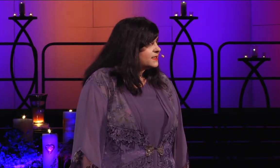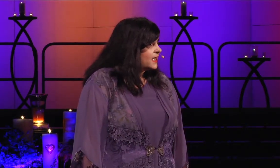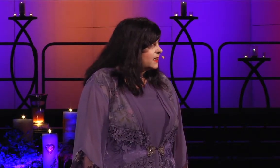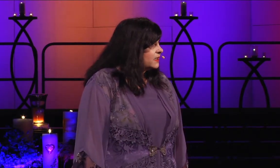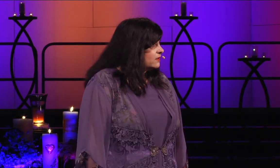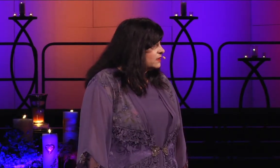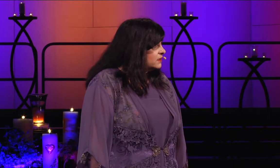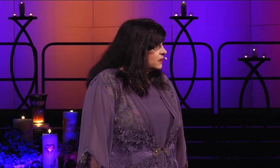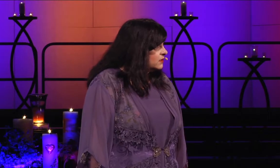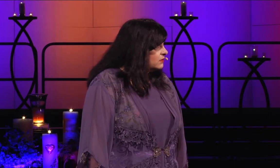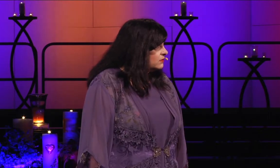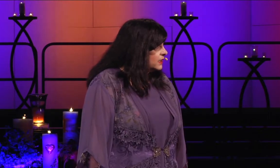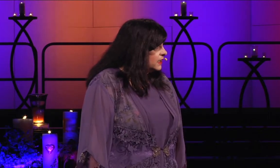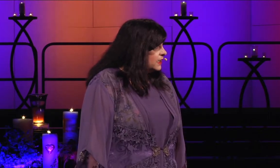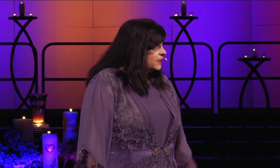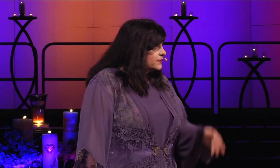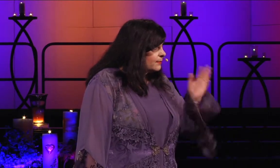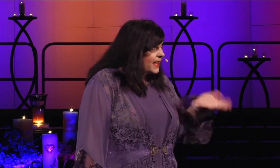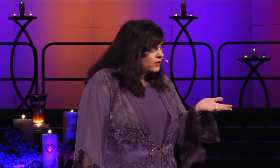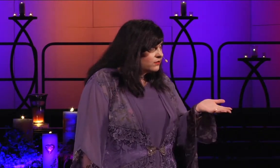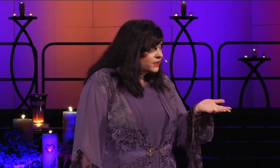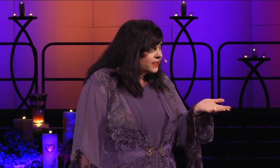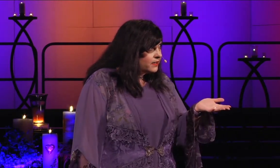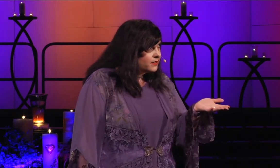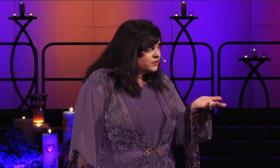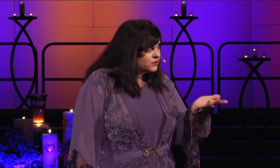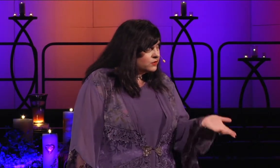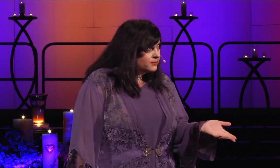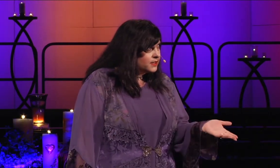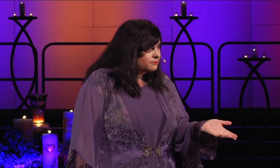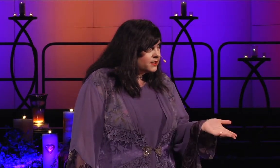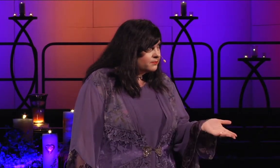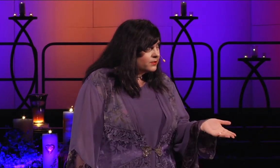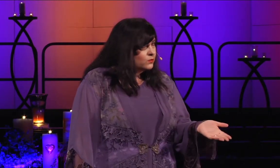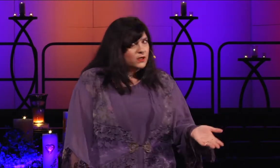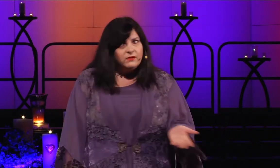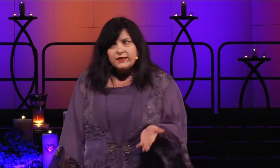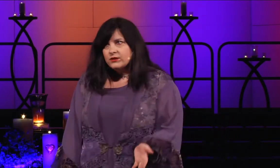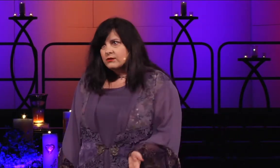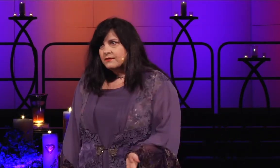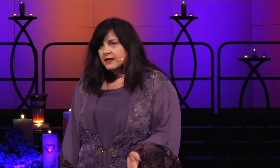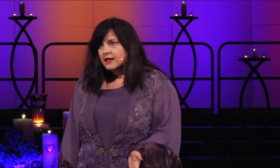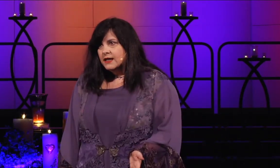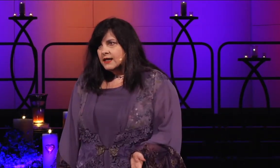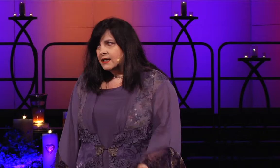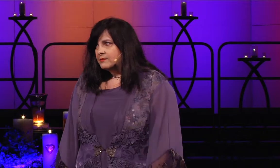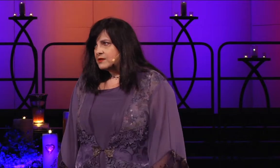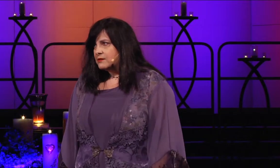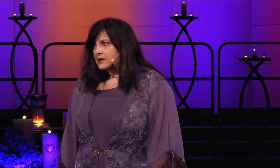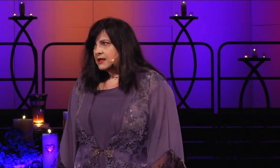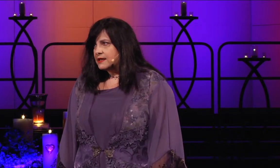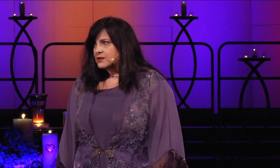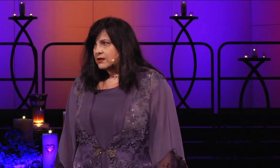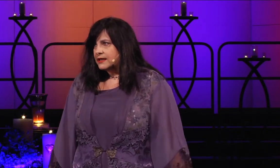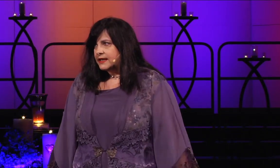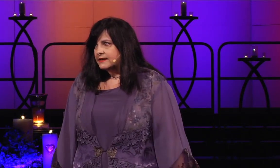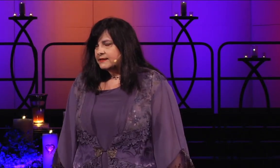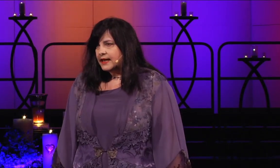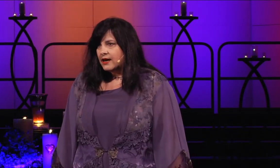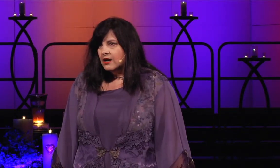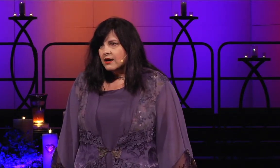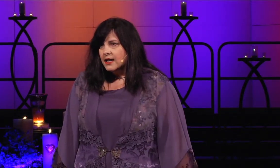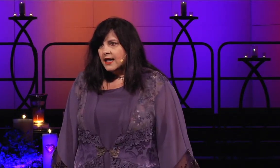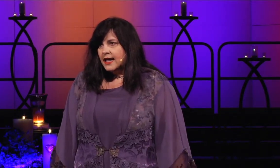scared. I'm standing here all alone, and there's a man over there, he's screaming at people, and what do I do if he comes to me? And I started